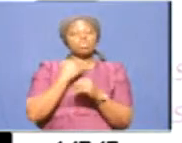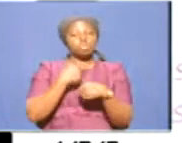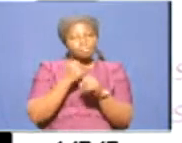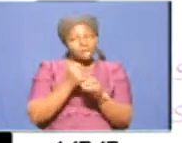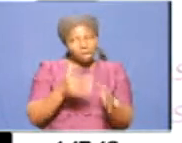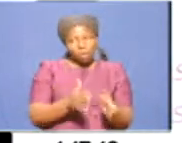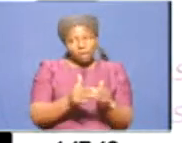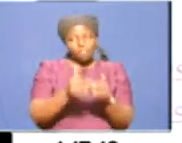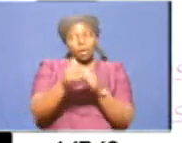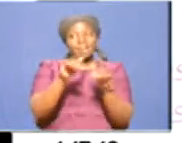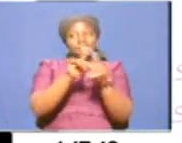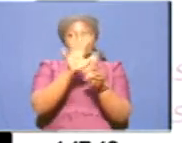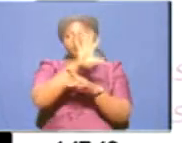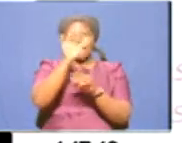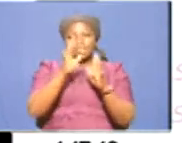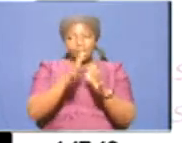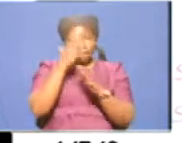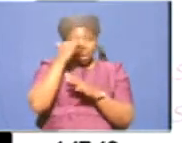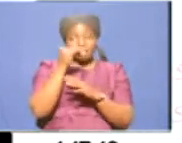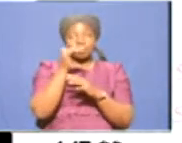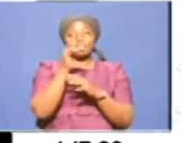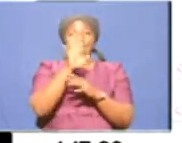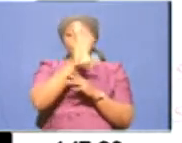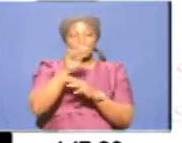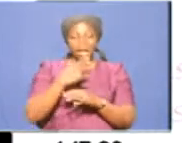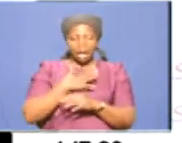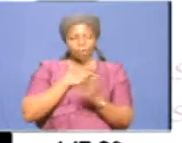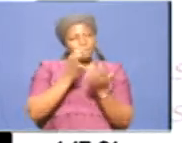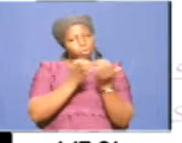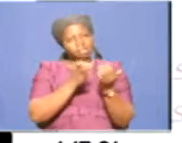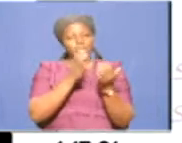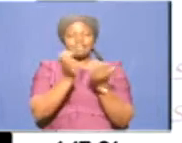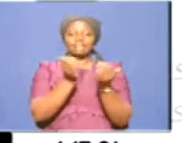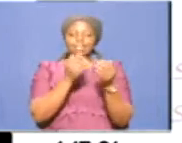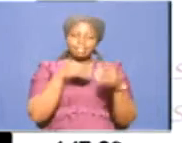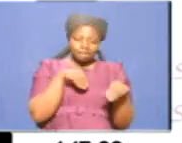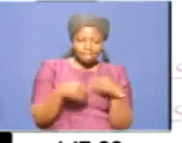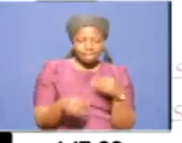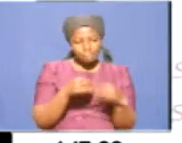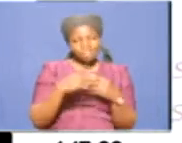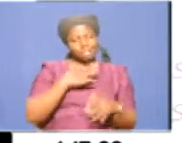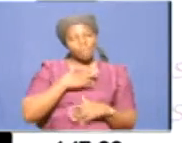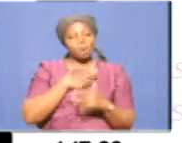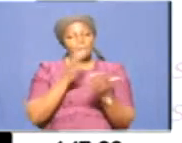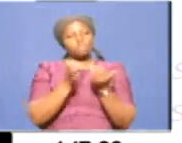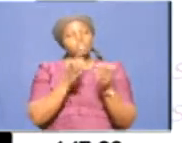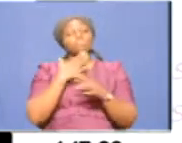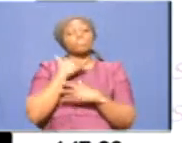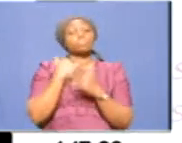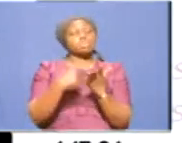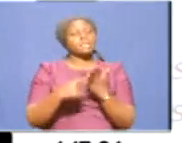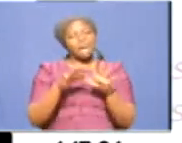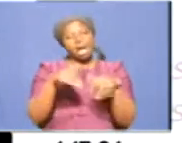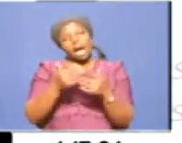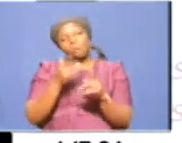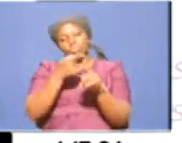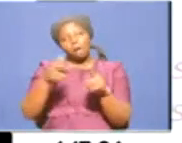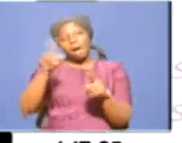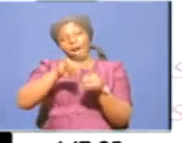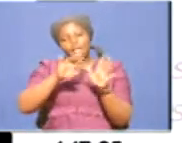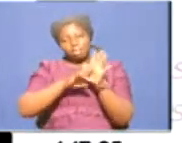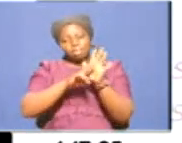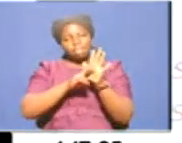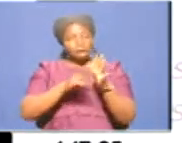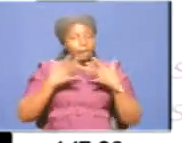Africa is our business and disability is our business. And therefore, we want to basically discuss how do we increase the representation of persons